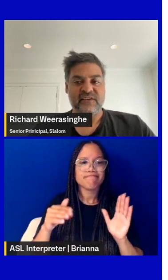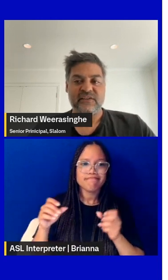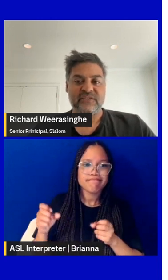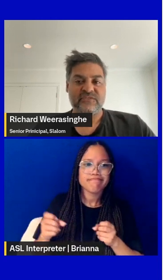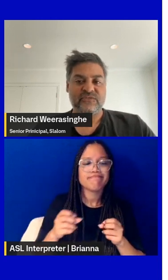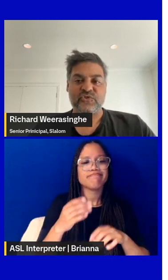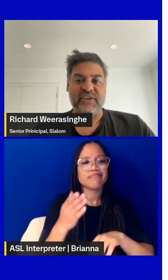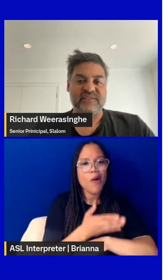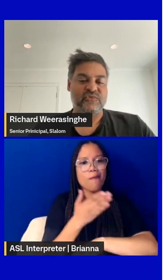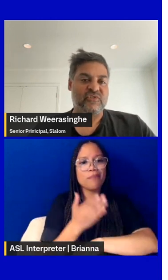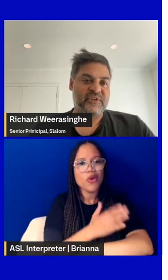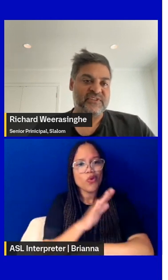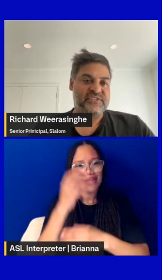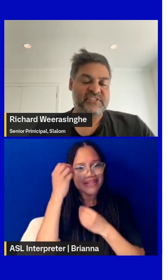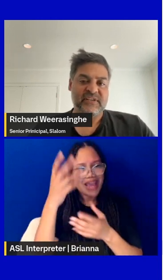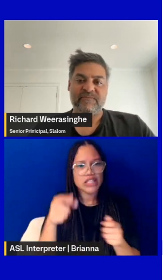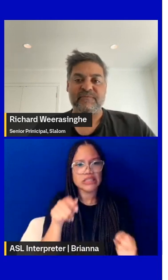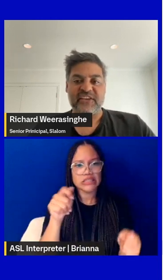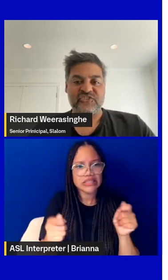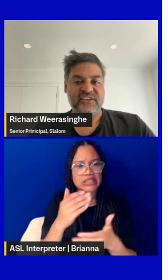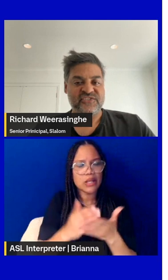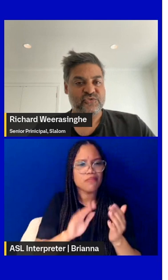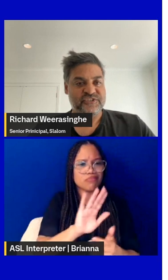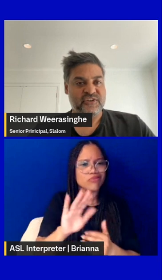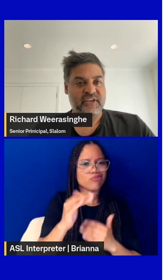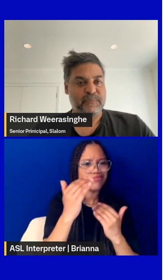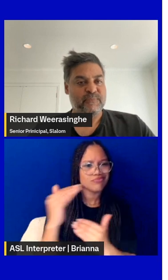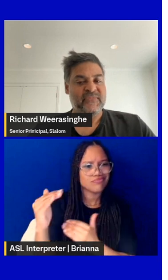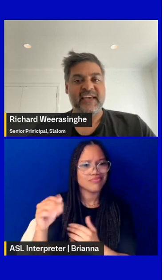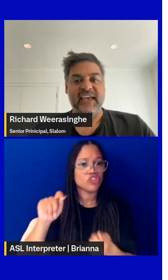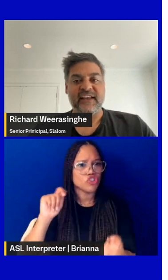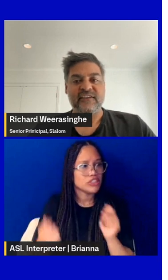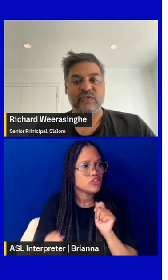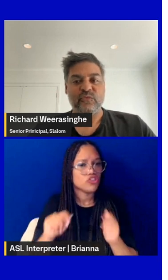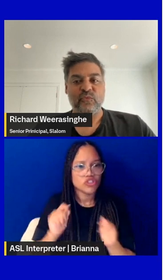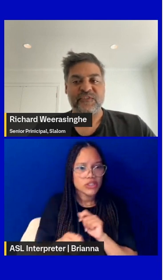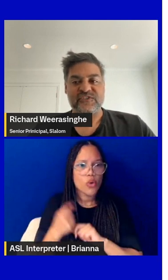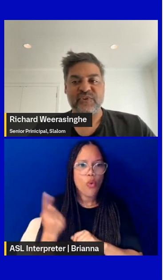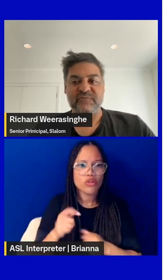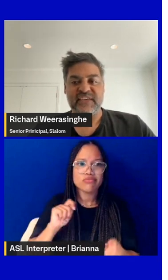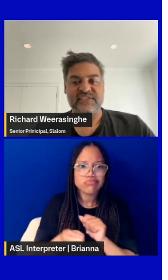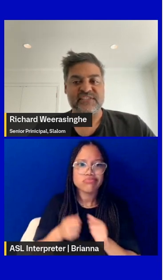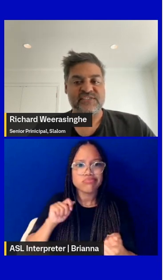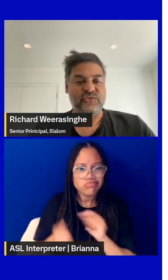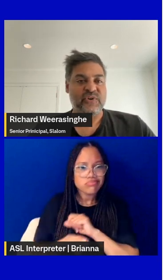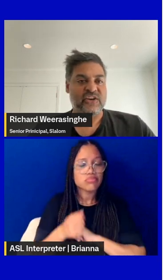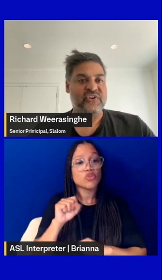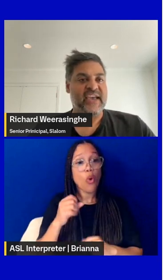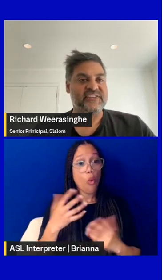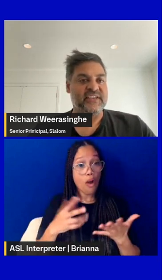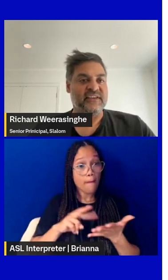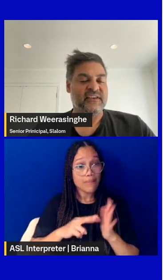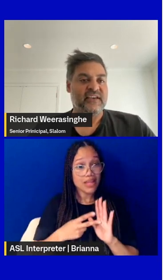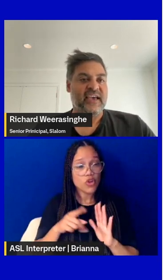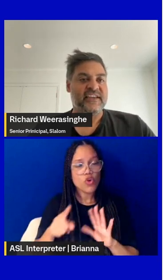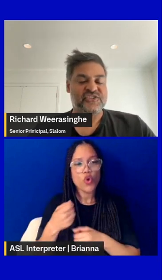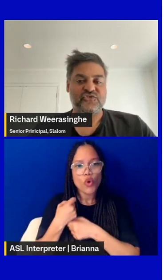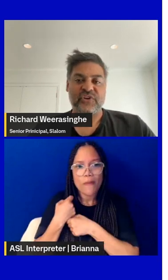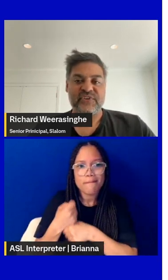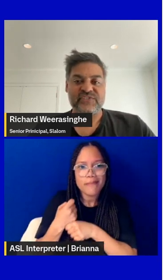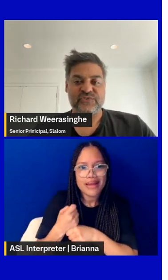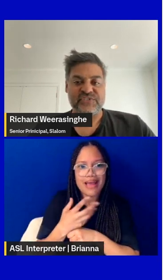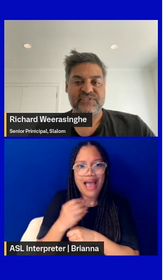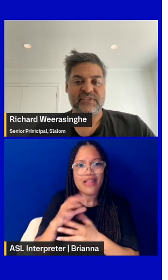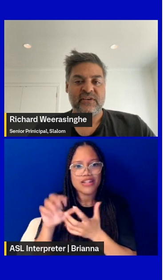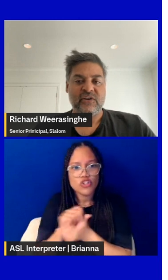data, tweak some parameters, make changes all the time. And what this really means is you are creating and